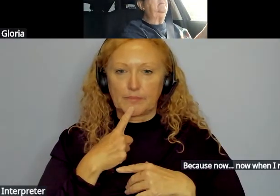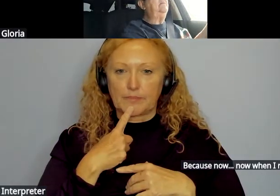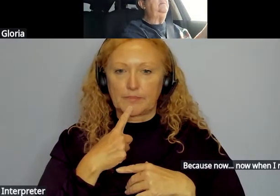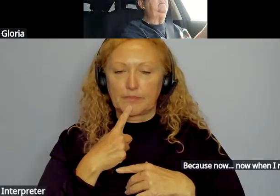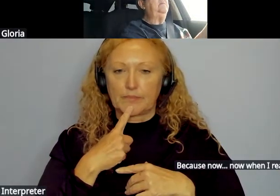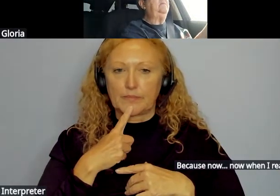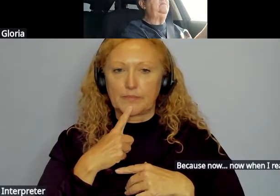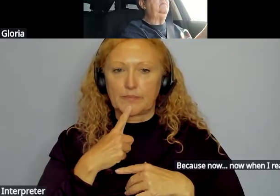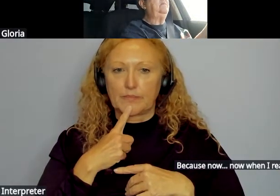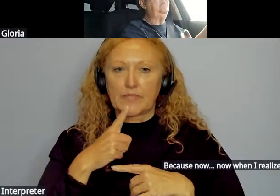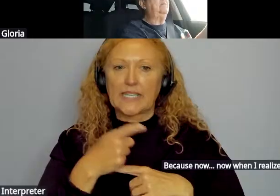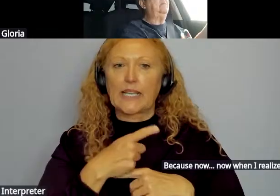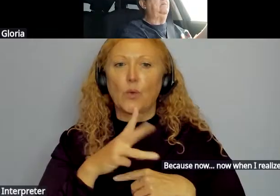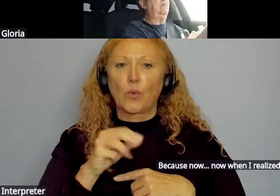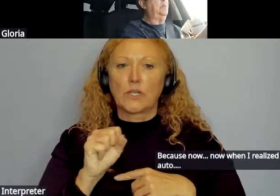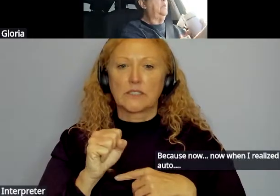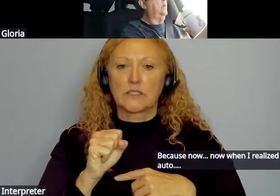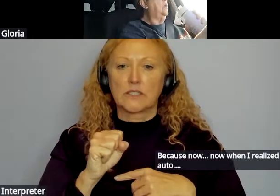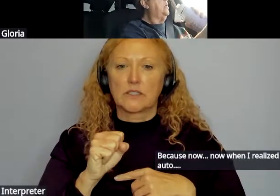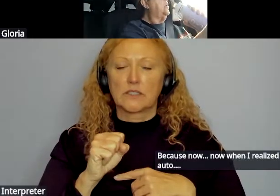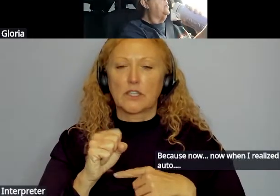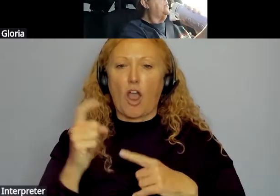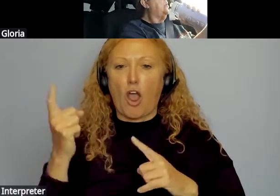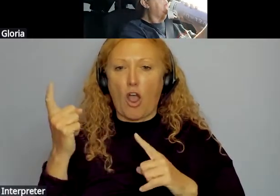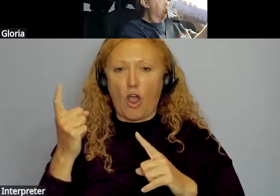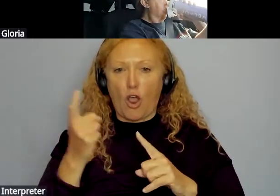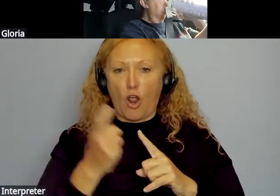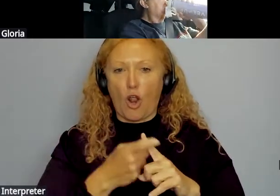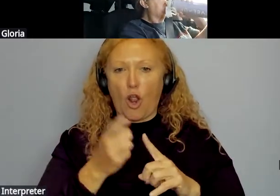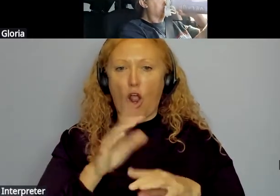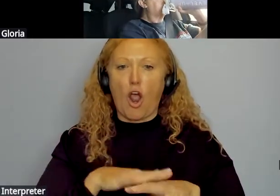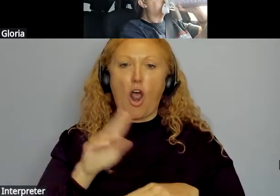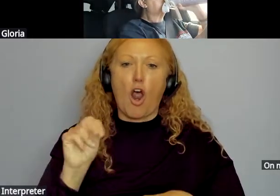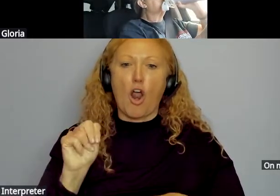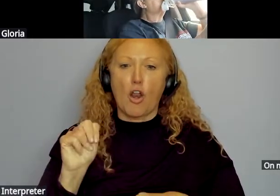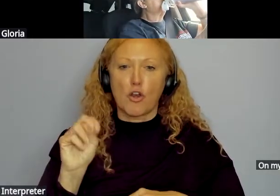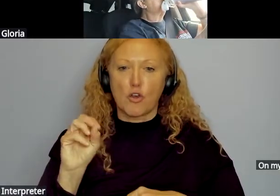it was an auto on Norton,